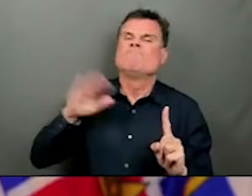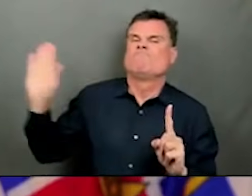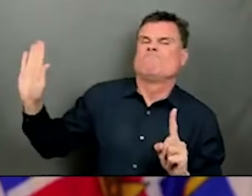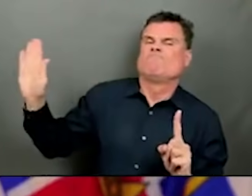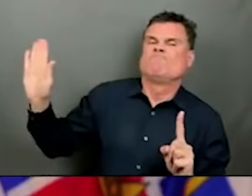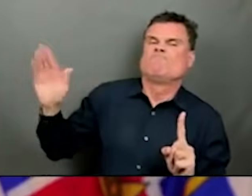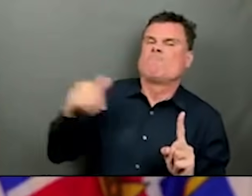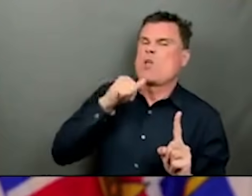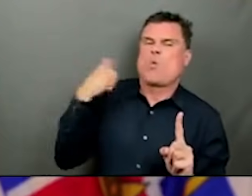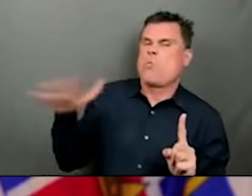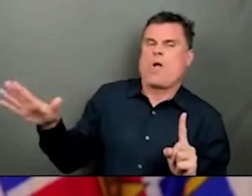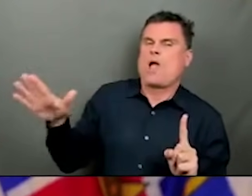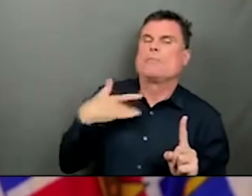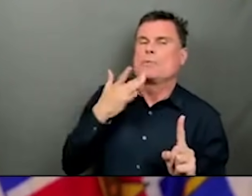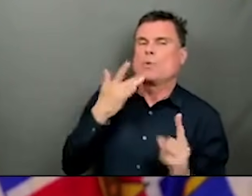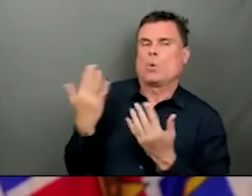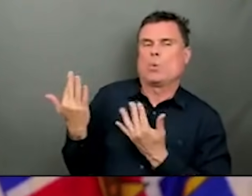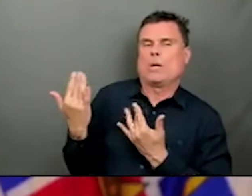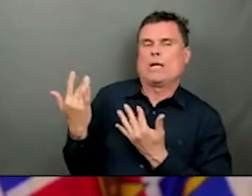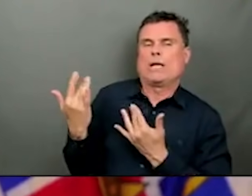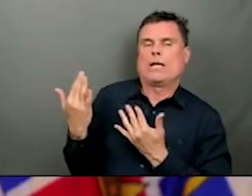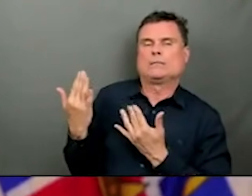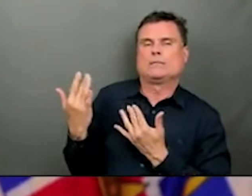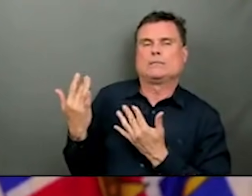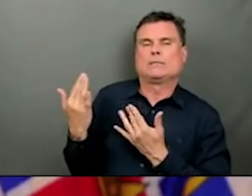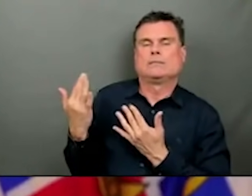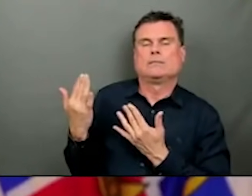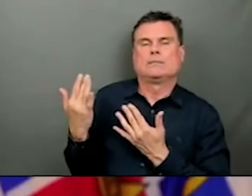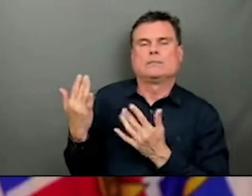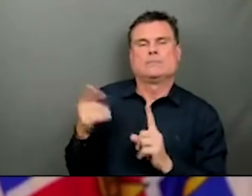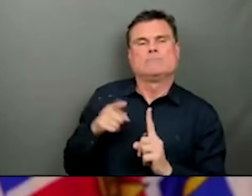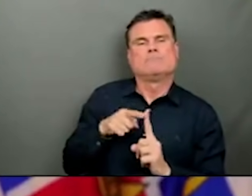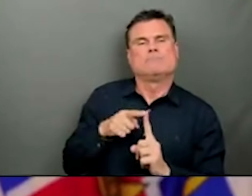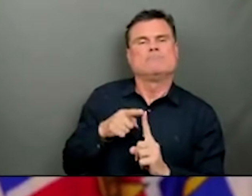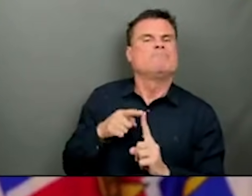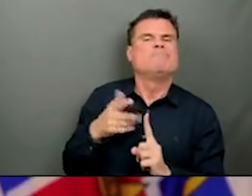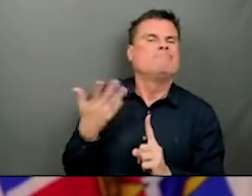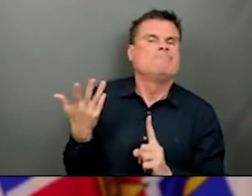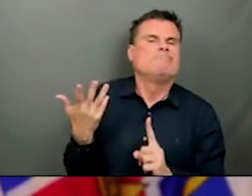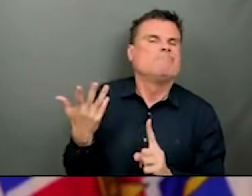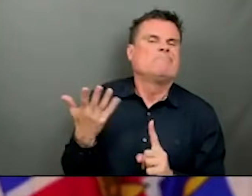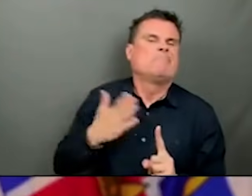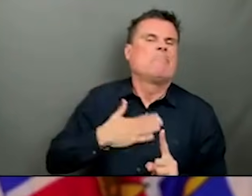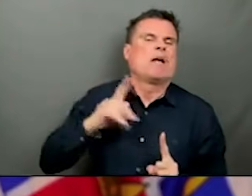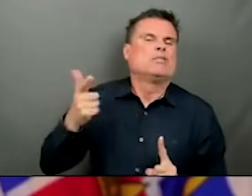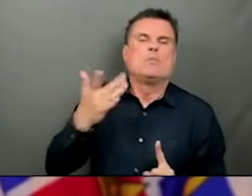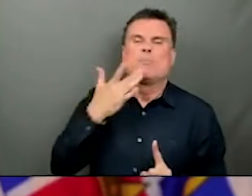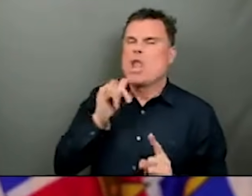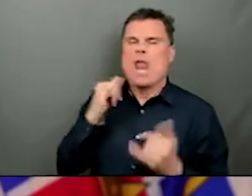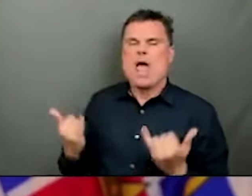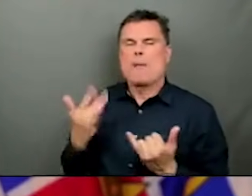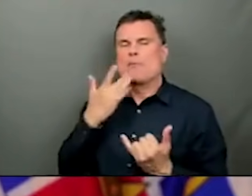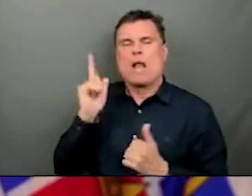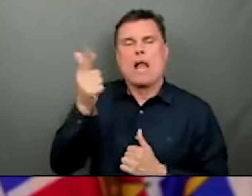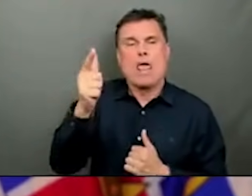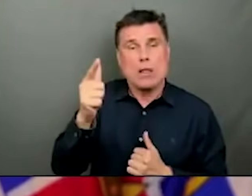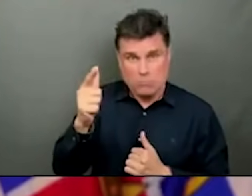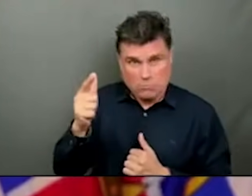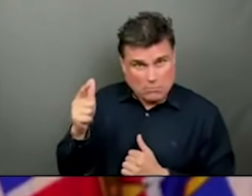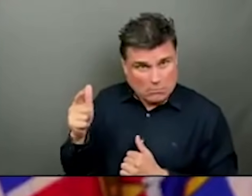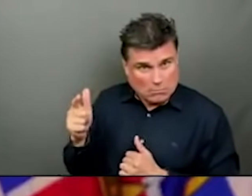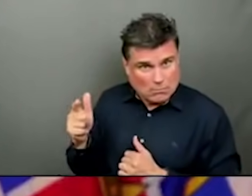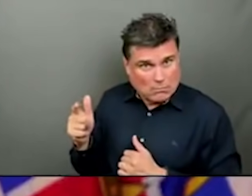not sure exactly what you're asking, but yes, if you are registered and your age comes up and